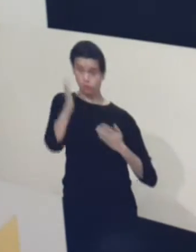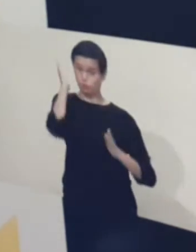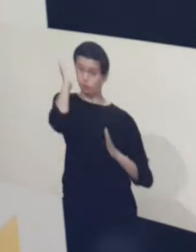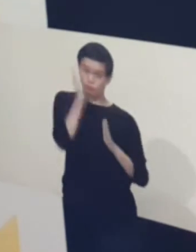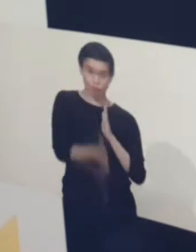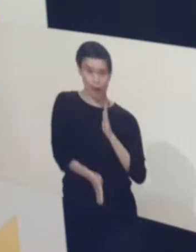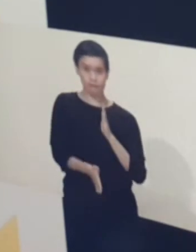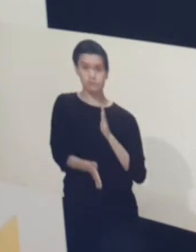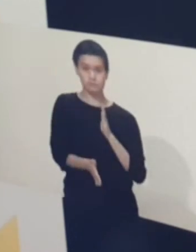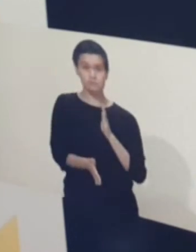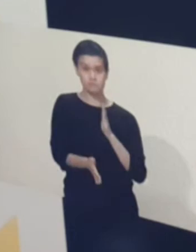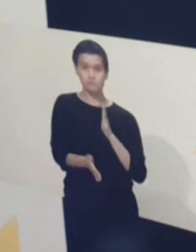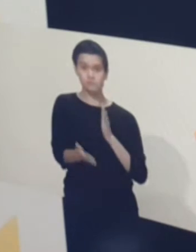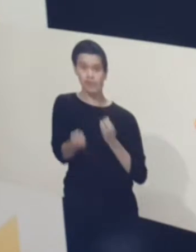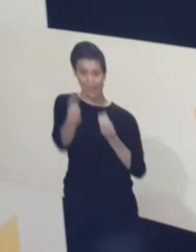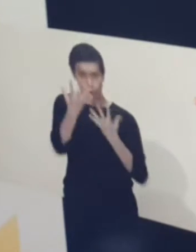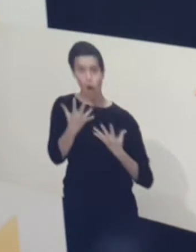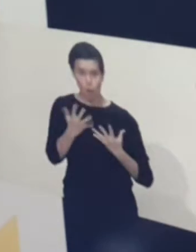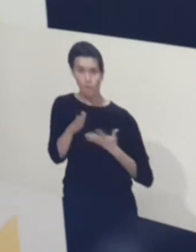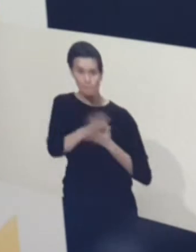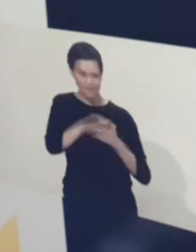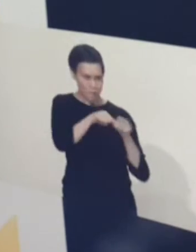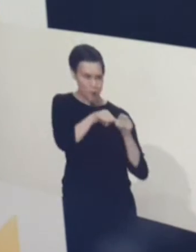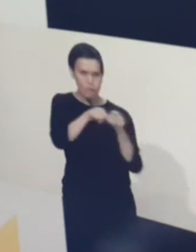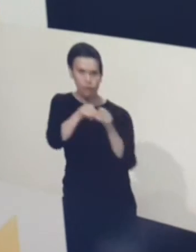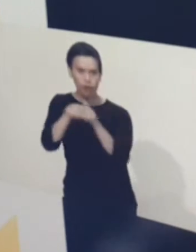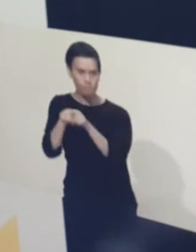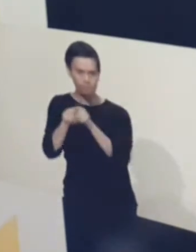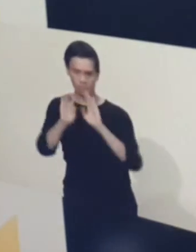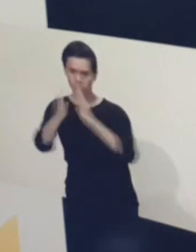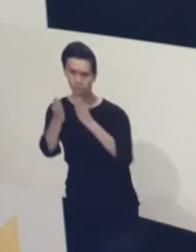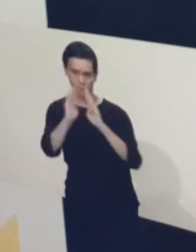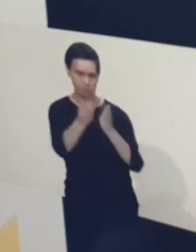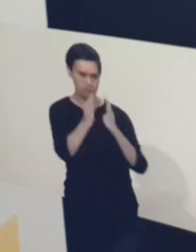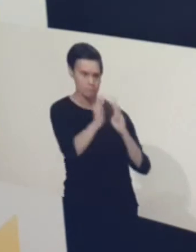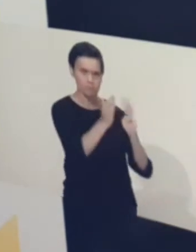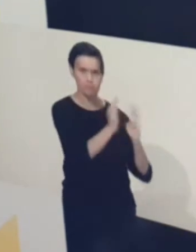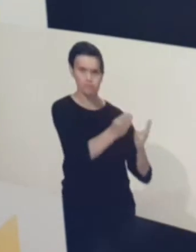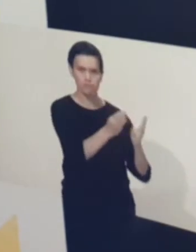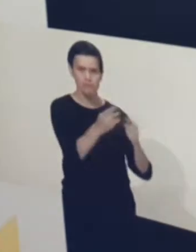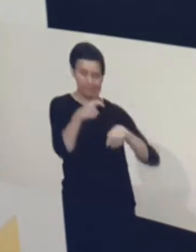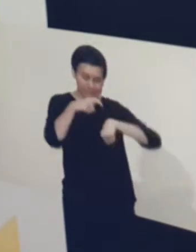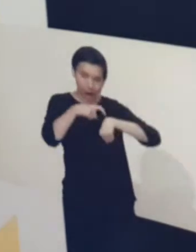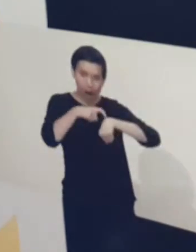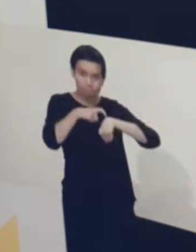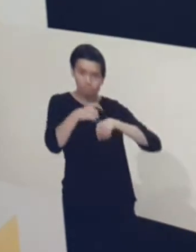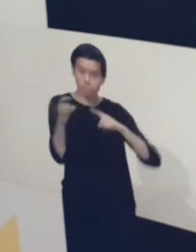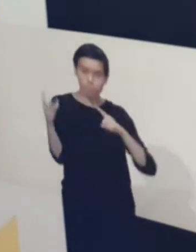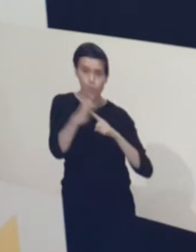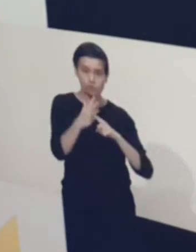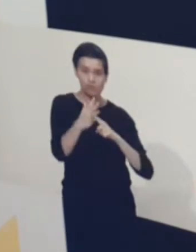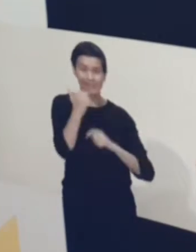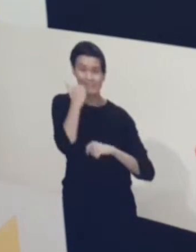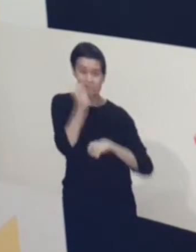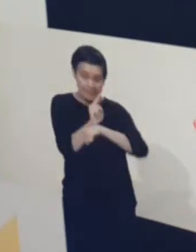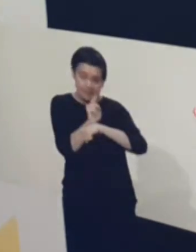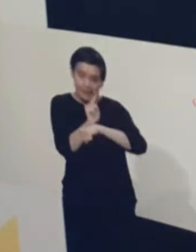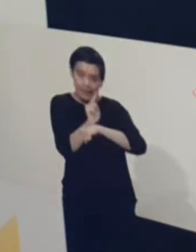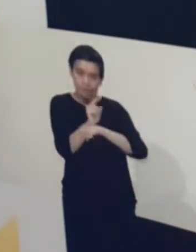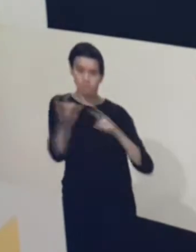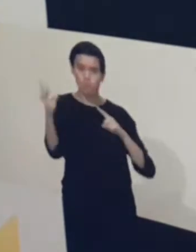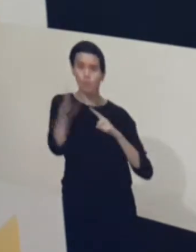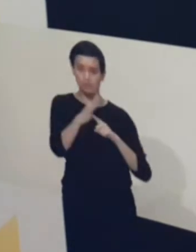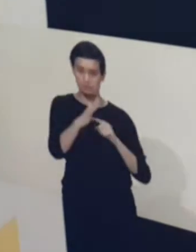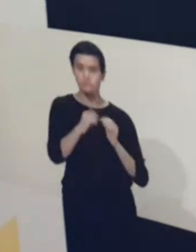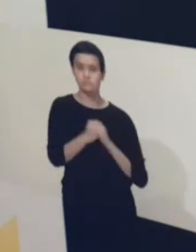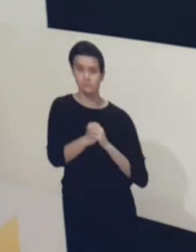need every minute to find the people you have been in contact with and isolate them before they are in contact with someone else. In